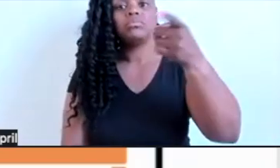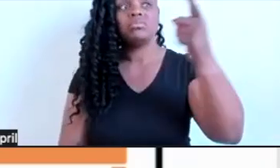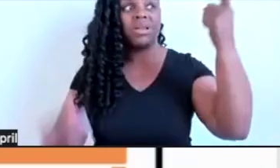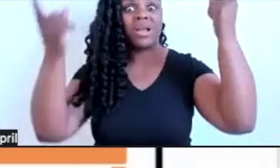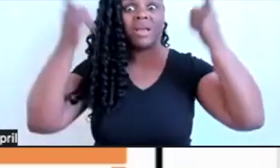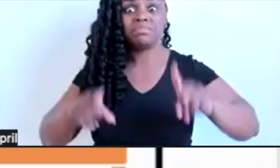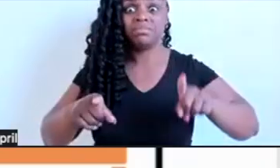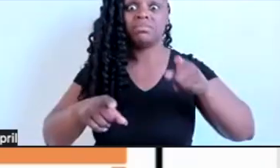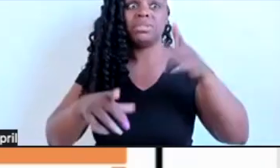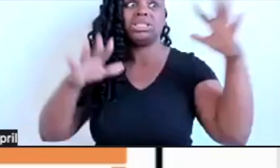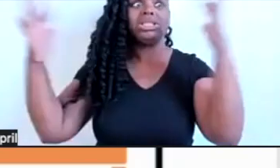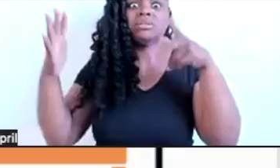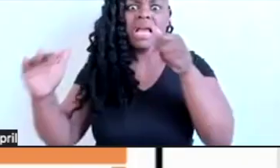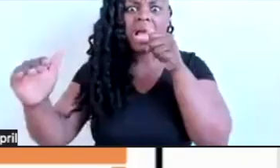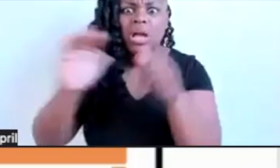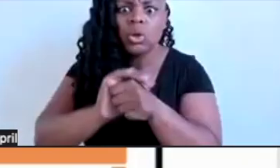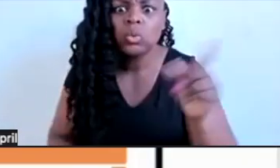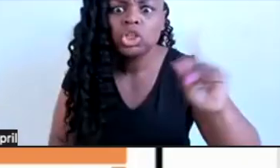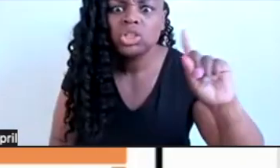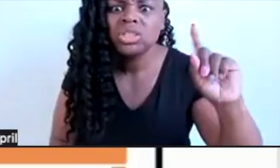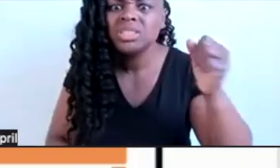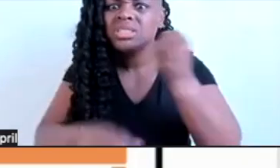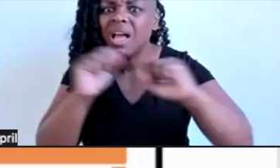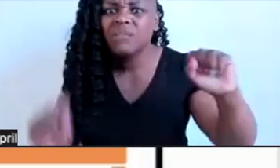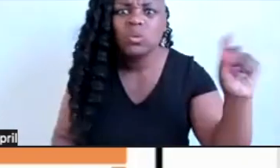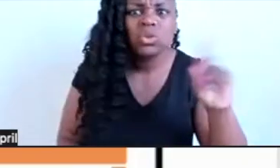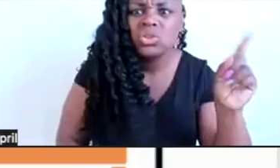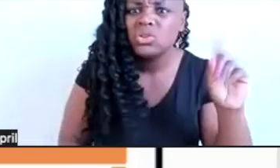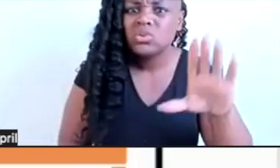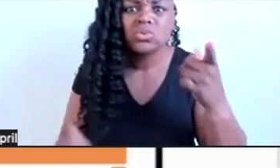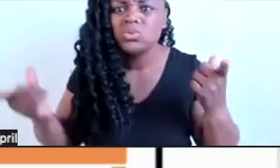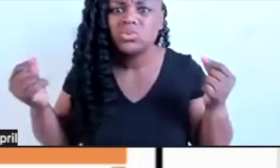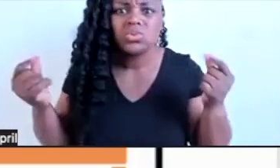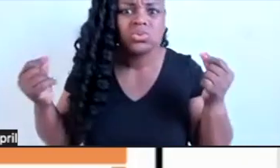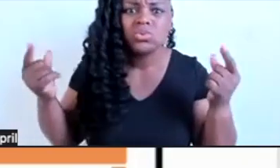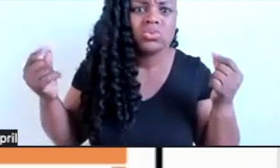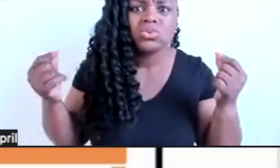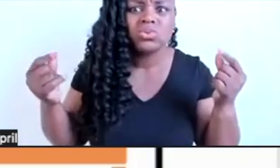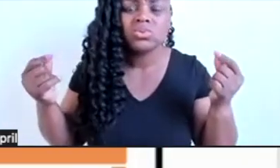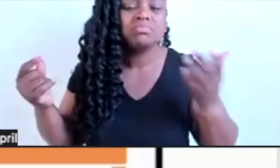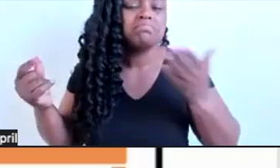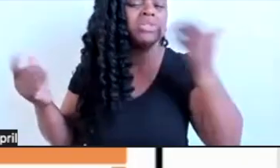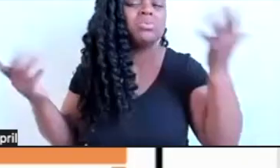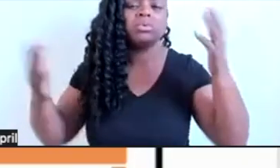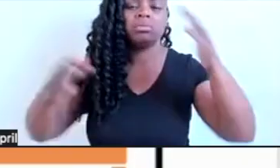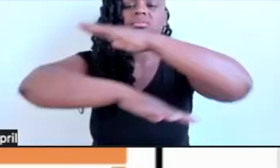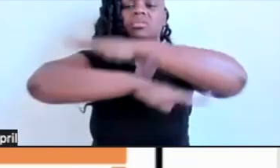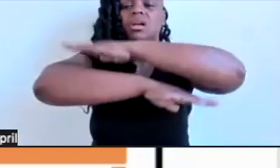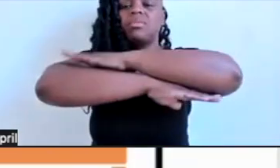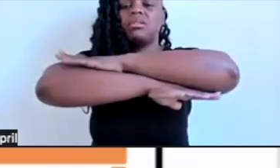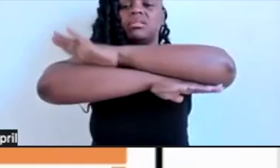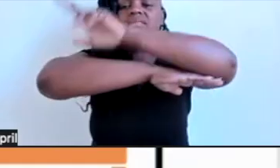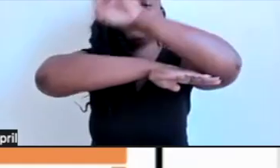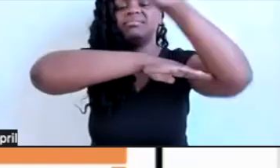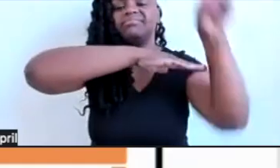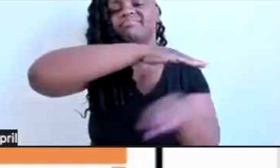The best thing to do is to drop to the ground, crawl under a table or desk, cover your head, and hold on